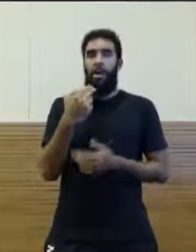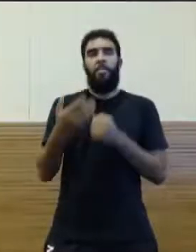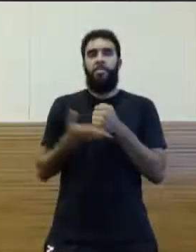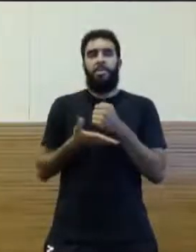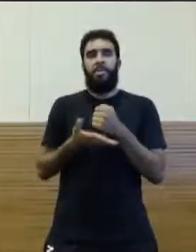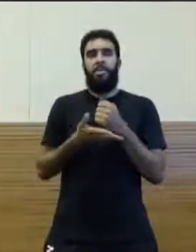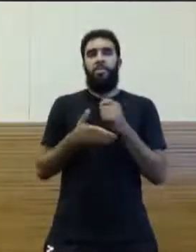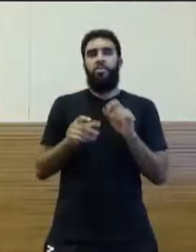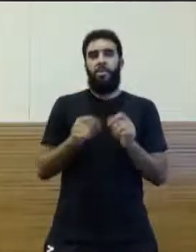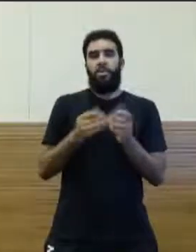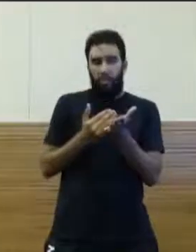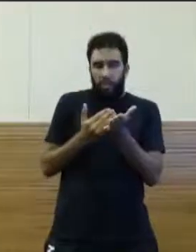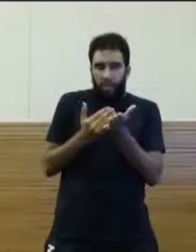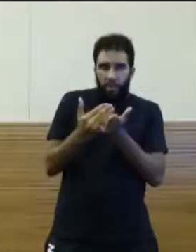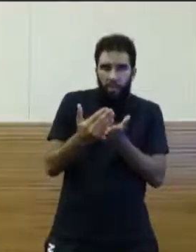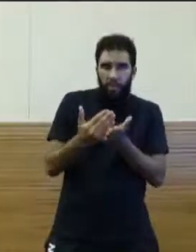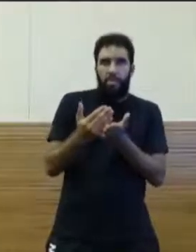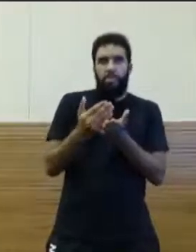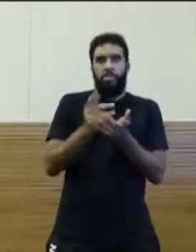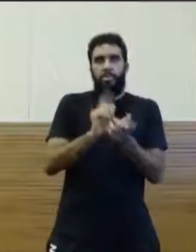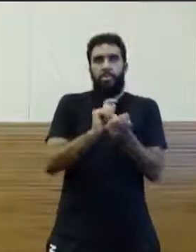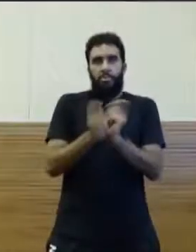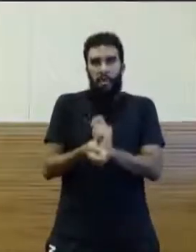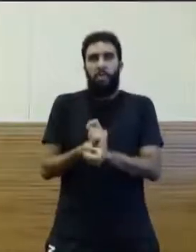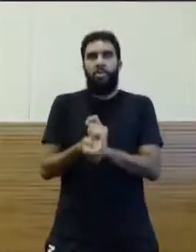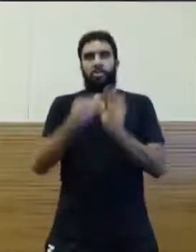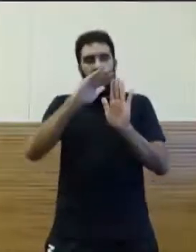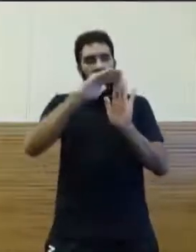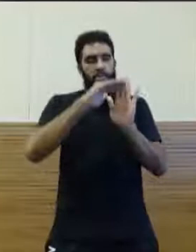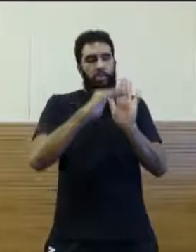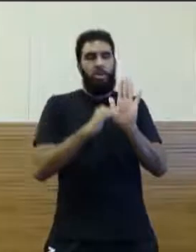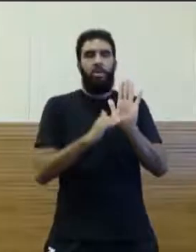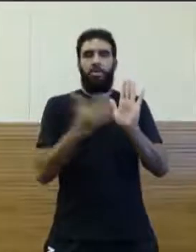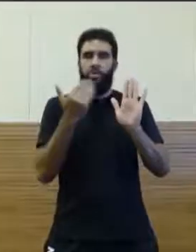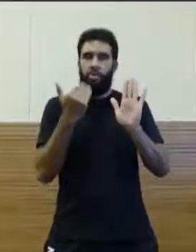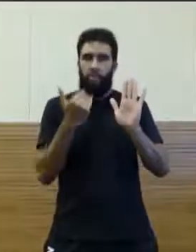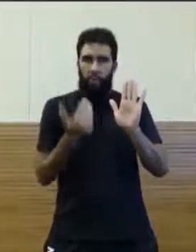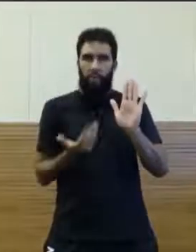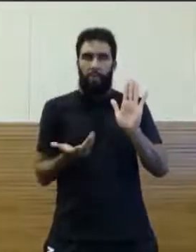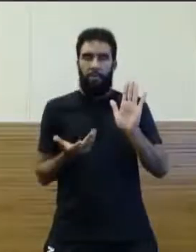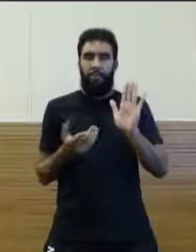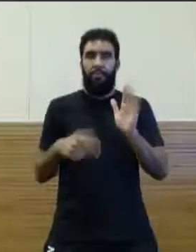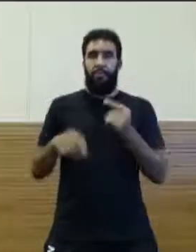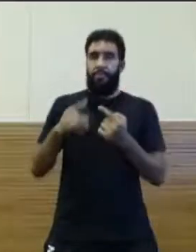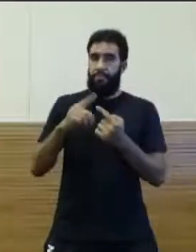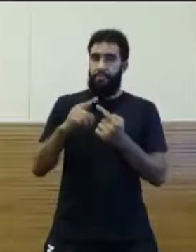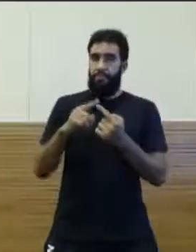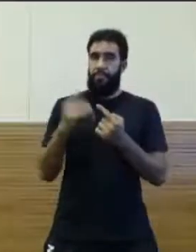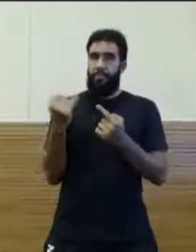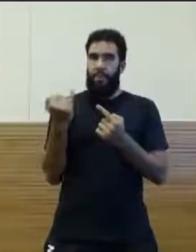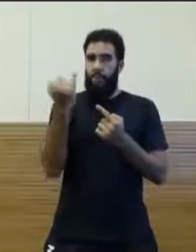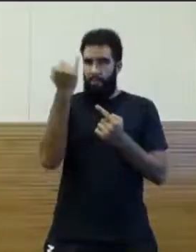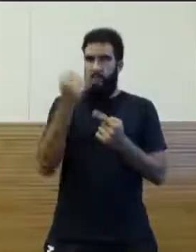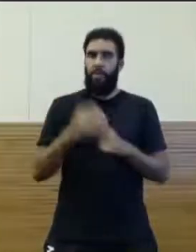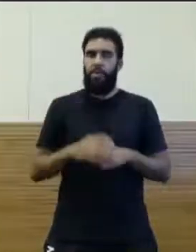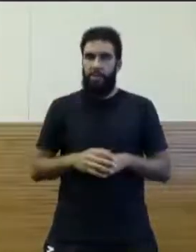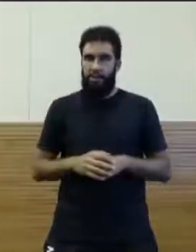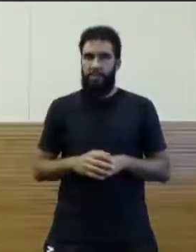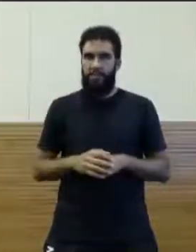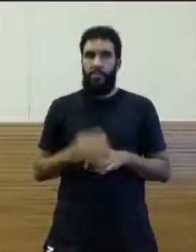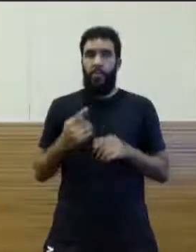and which was the reference basis when we did the update of these dietary guidelines. An important